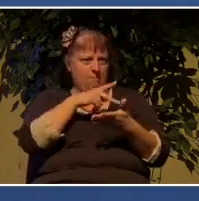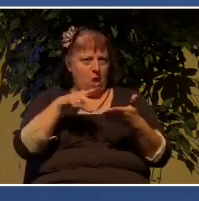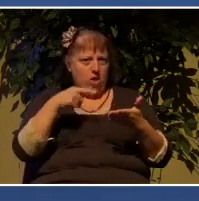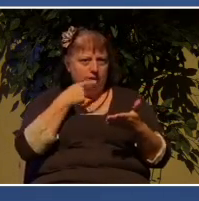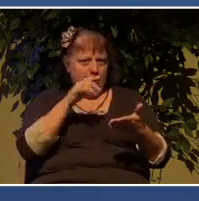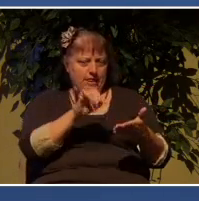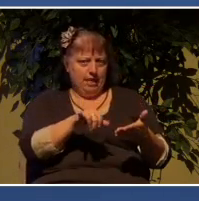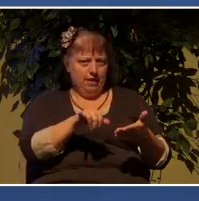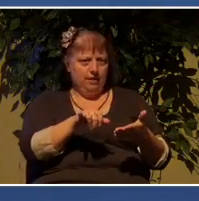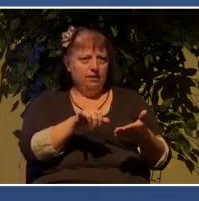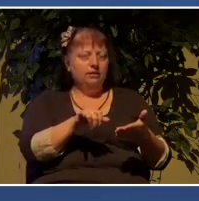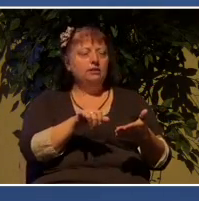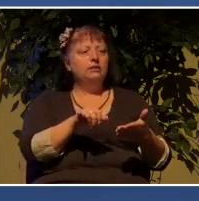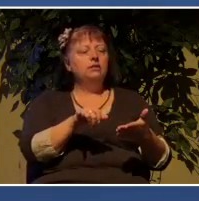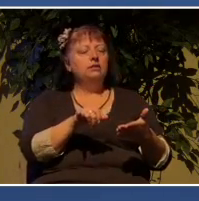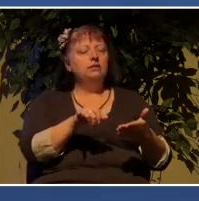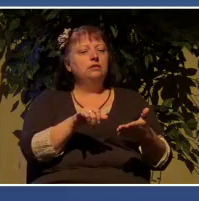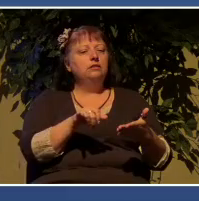and places